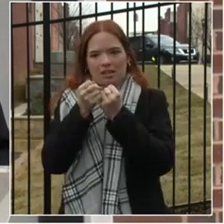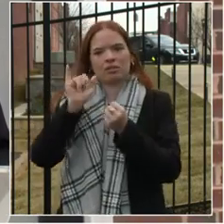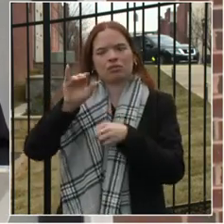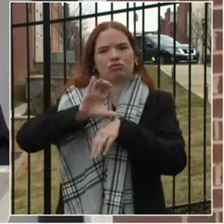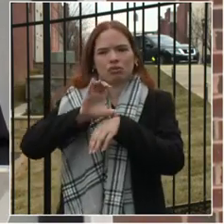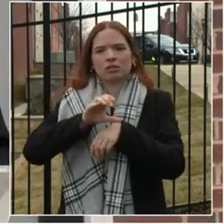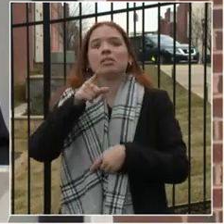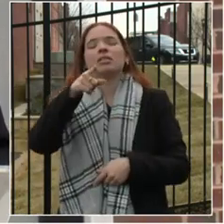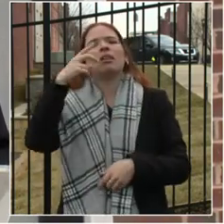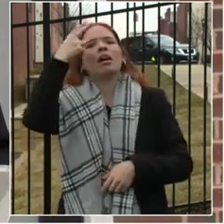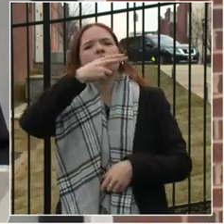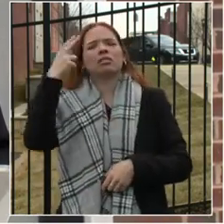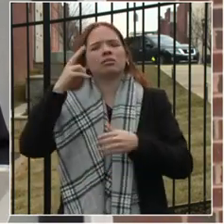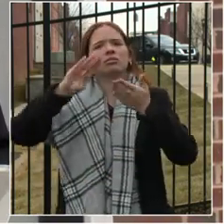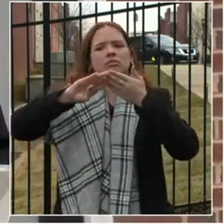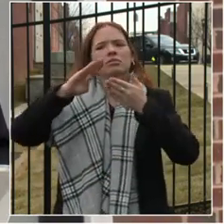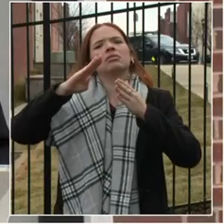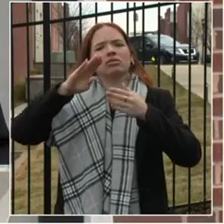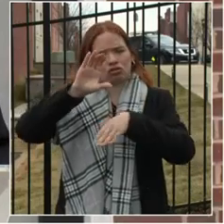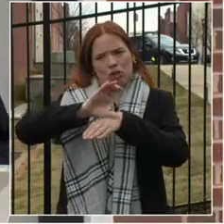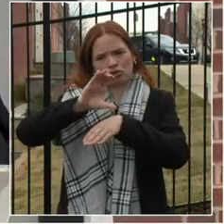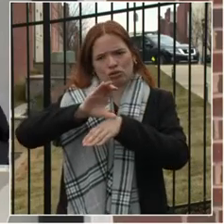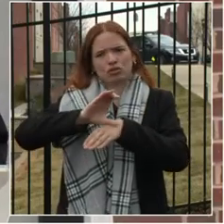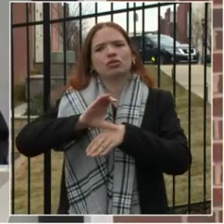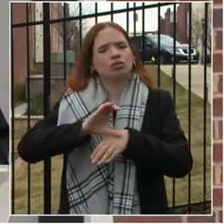church or orders